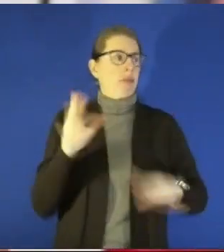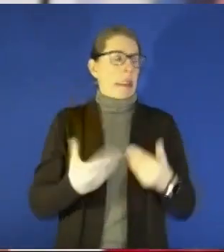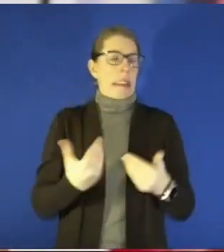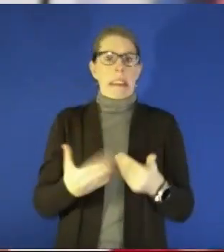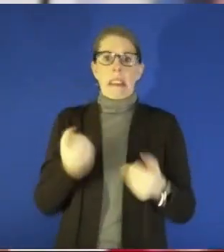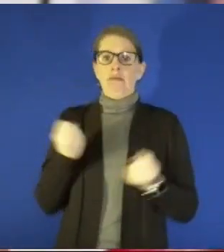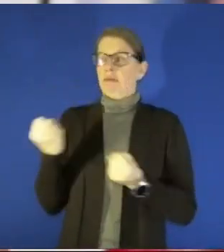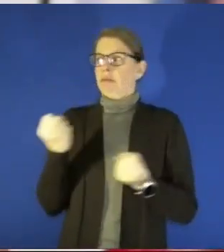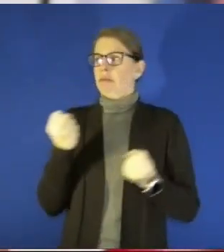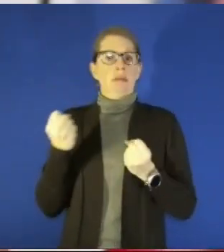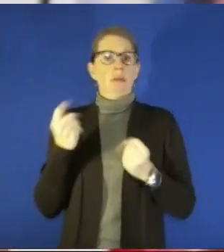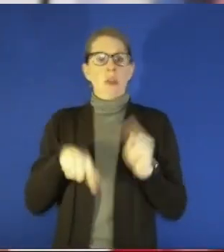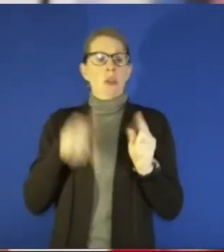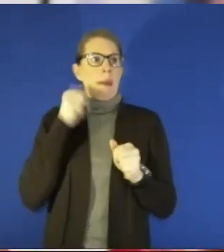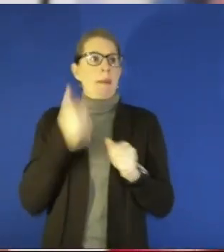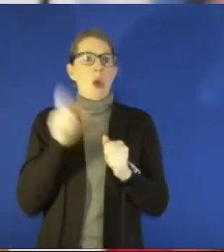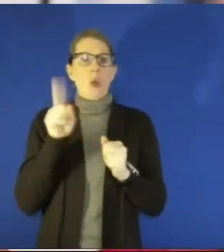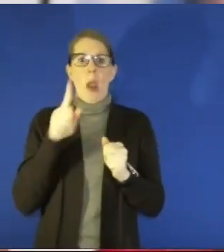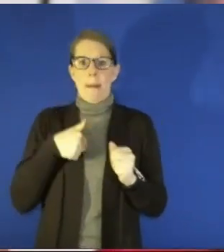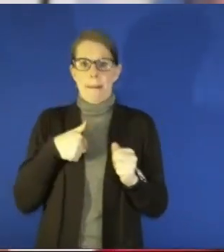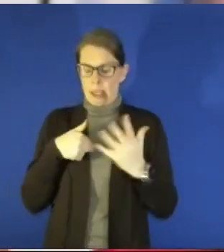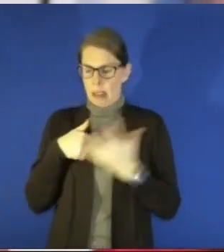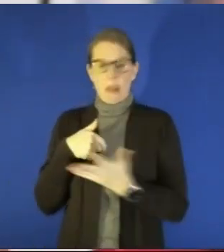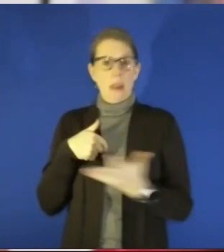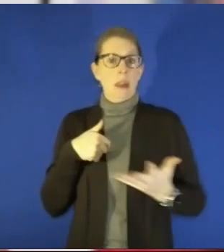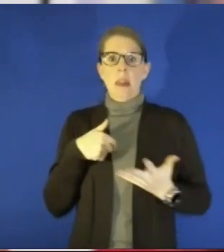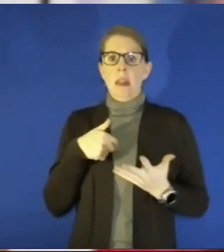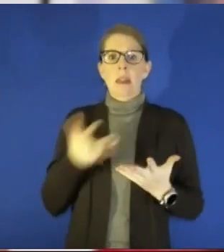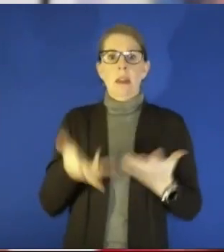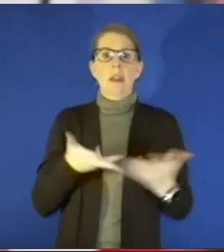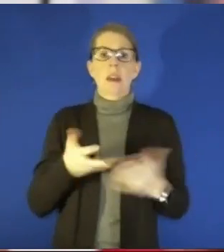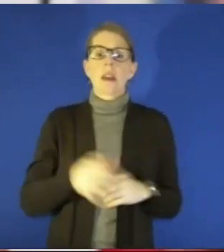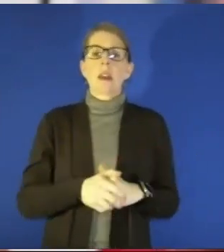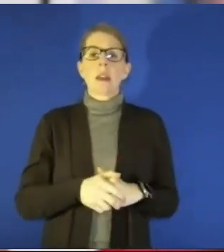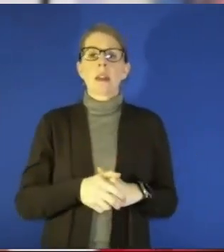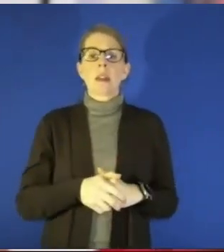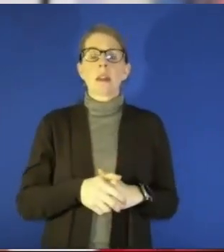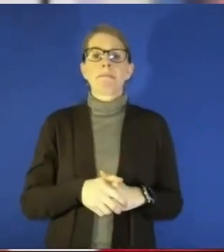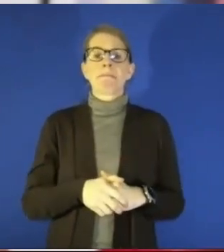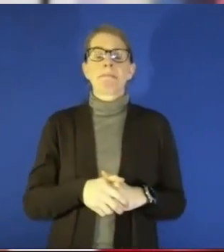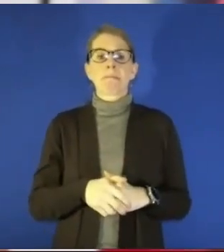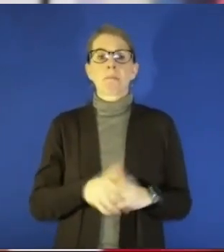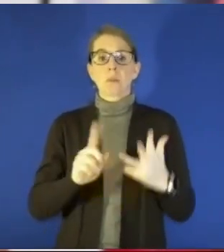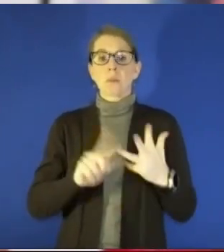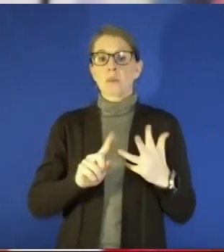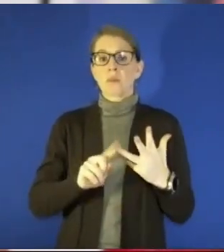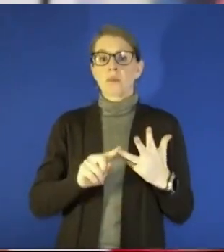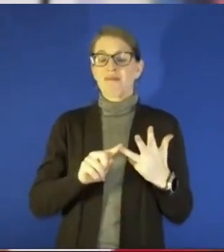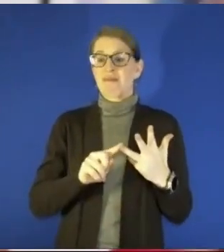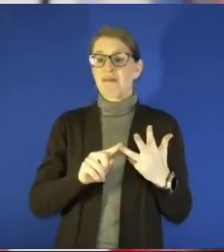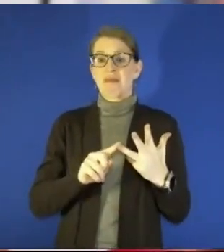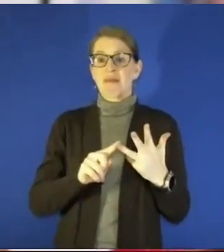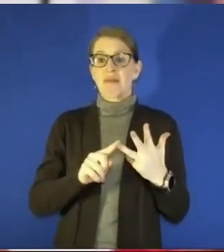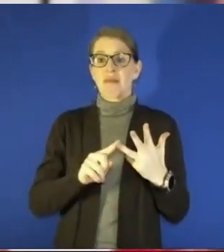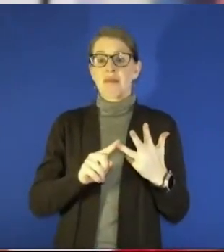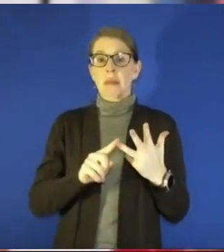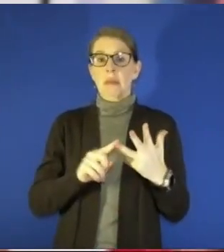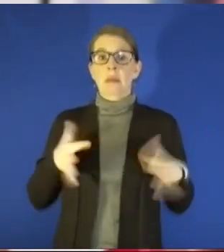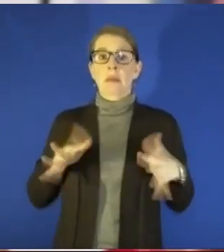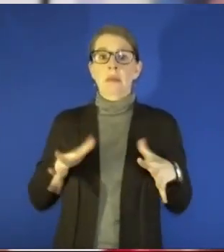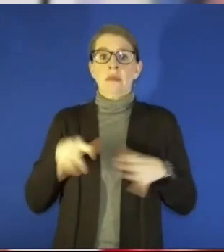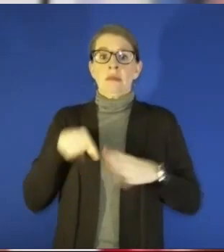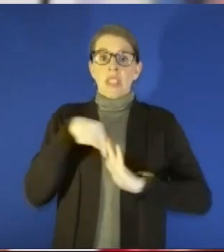quickly, couldn't quite remember where I was. I was having all sorts of deep